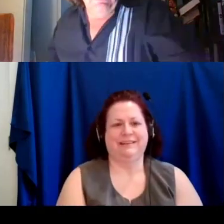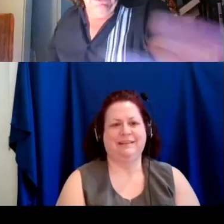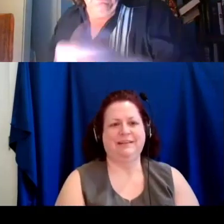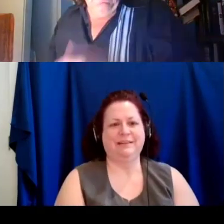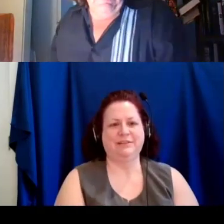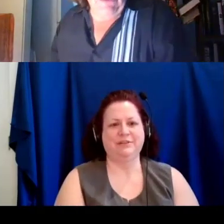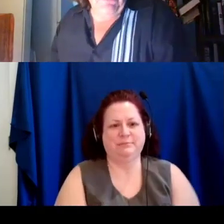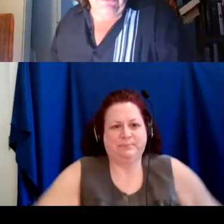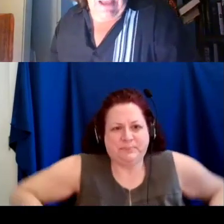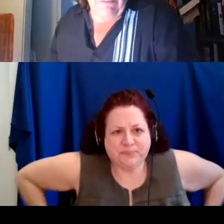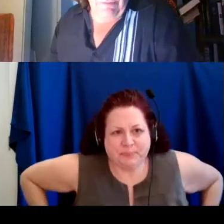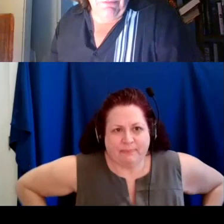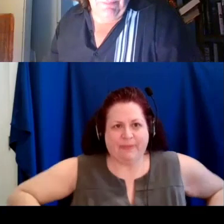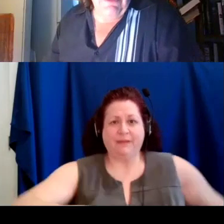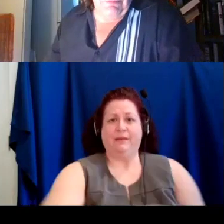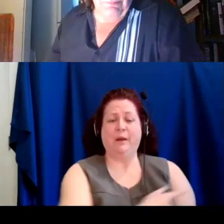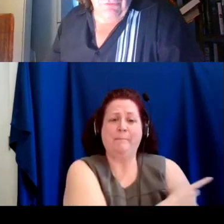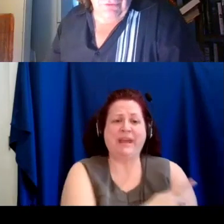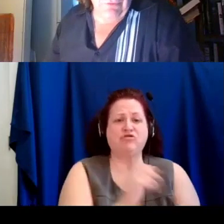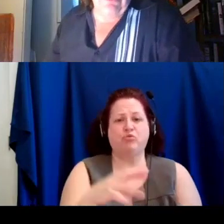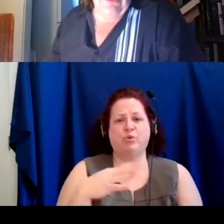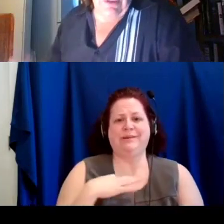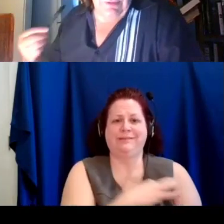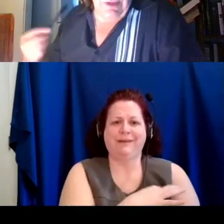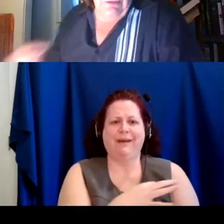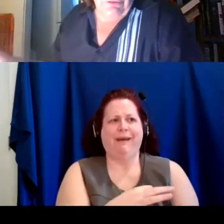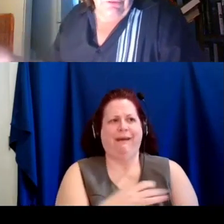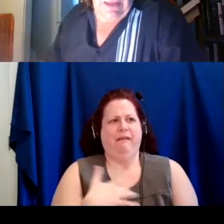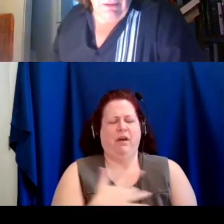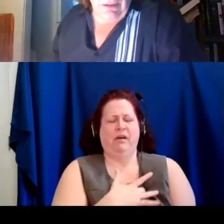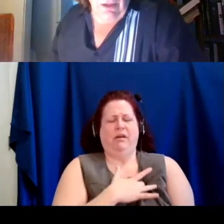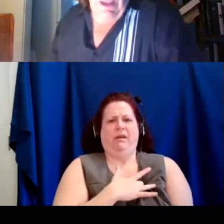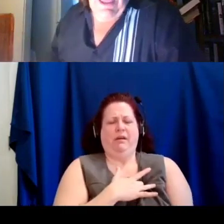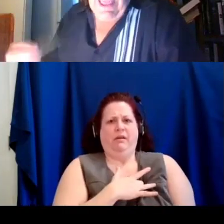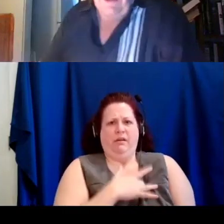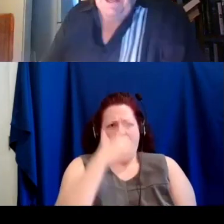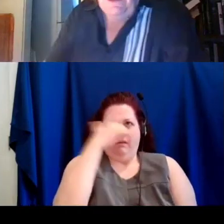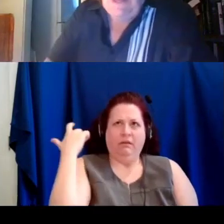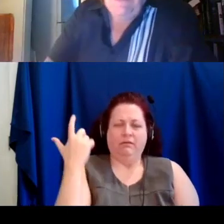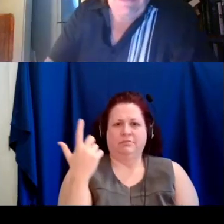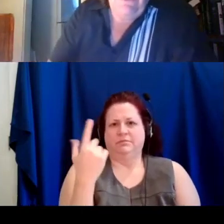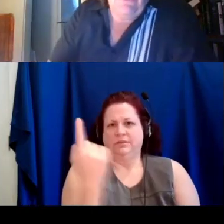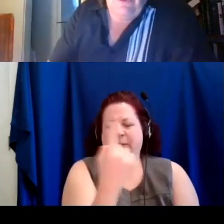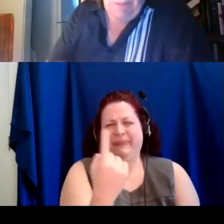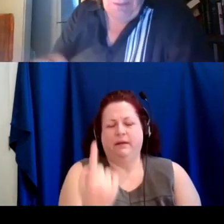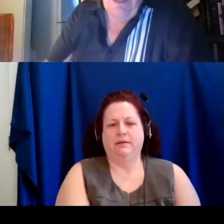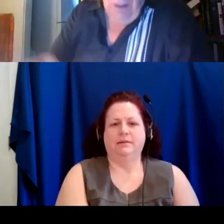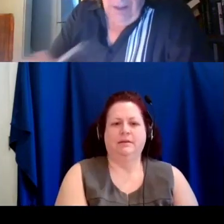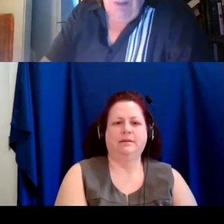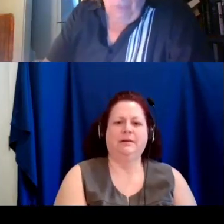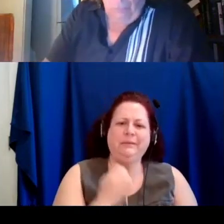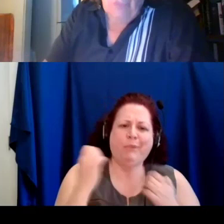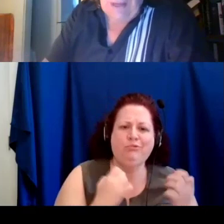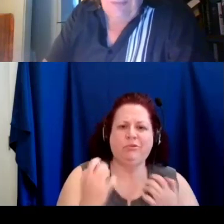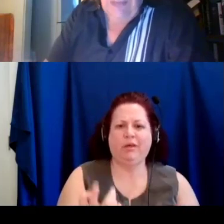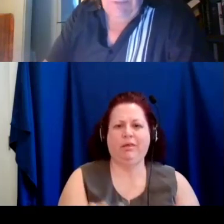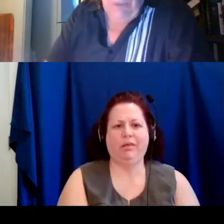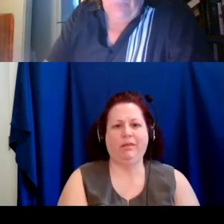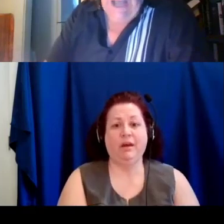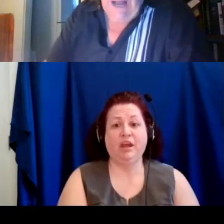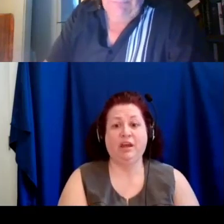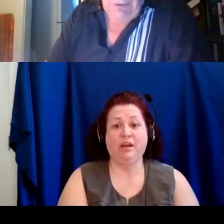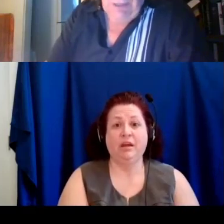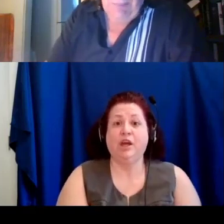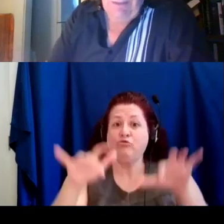So, a patient or staff member experienced emotional distress, restraint, and we didn't get into it, but restraints can